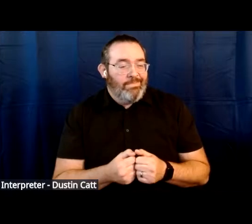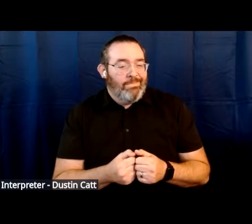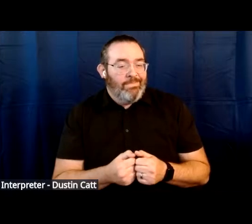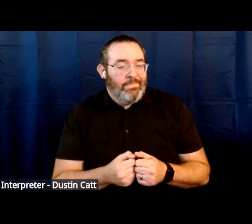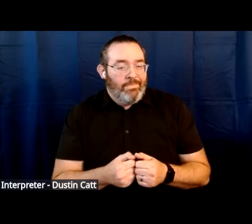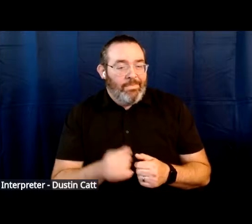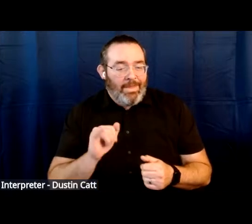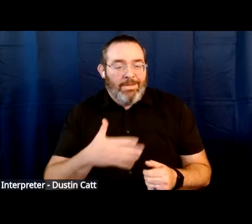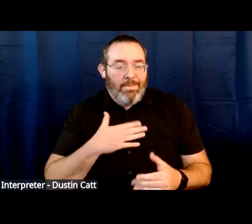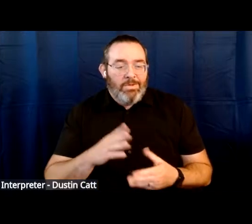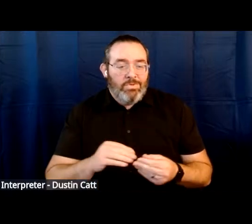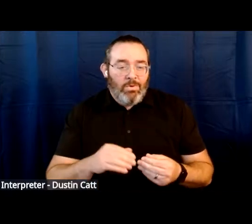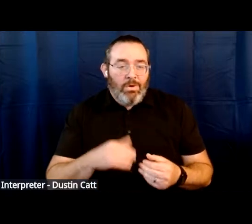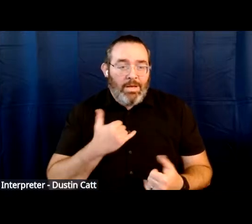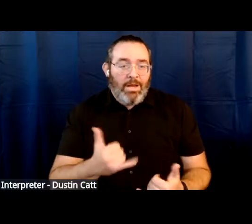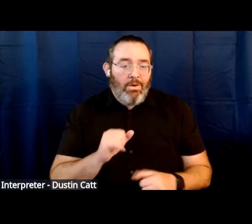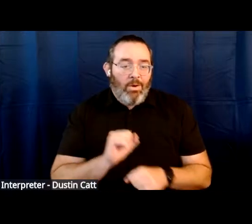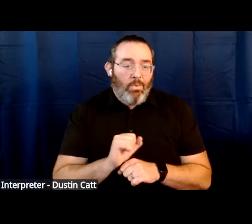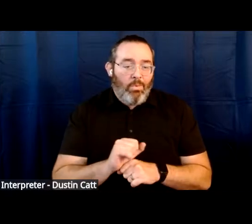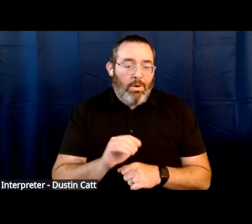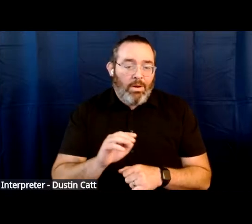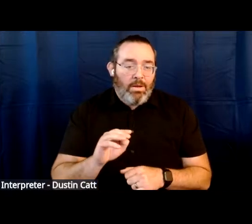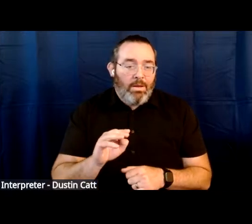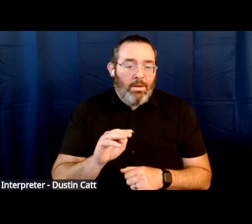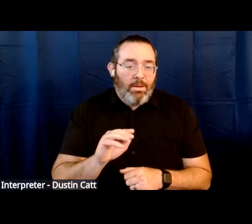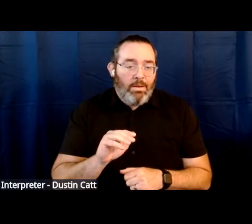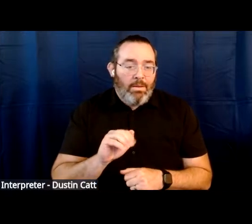actually work at Mass Pioneer now, so it's very full circle. I